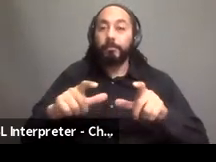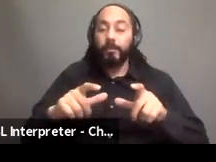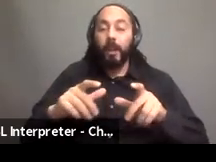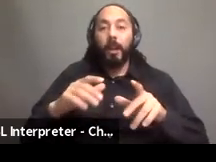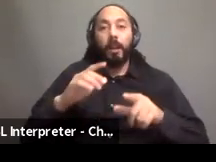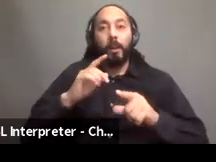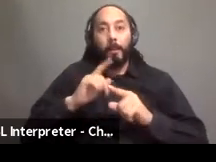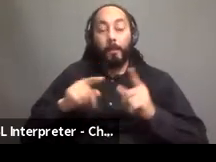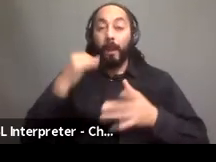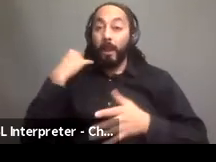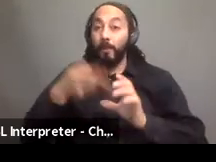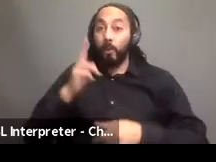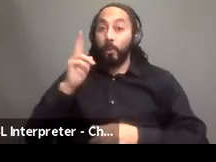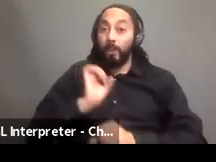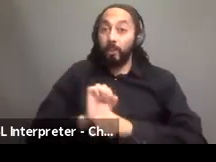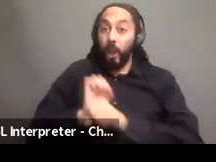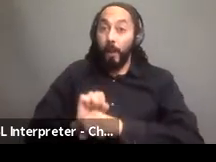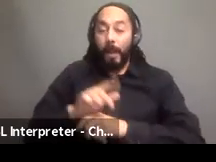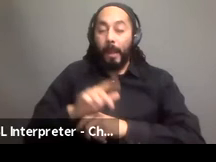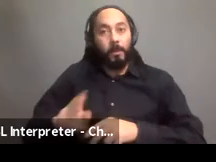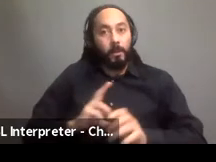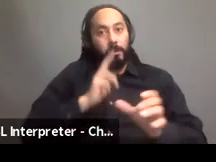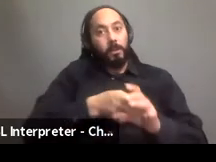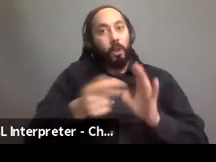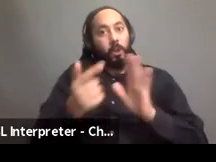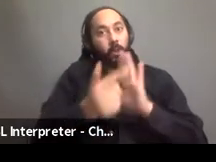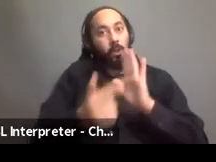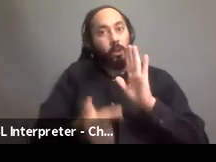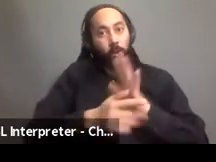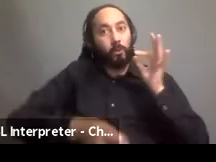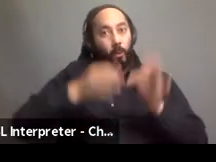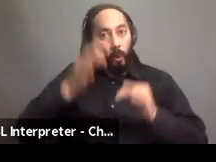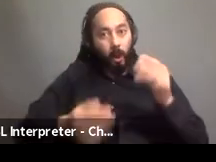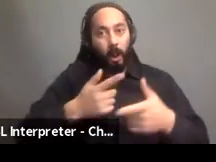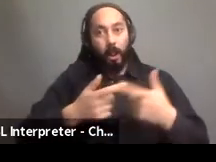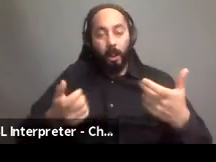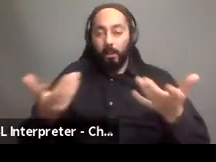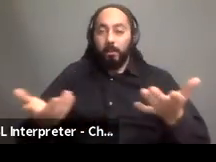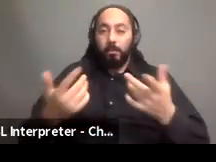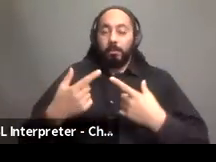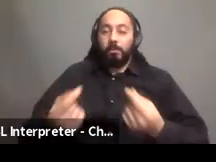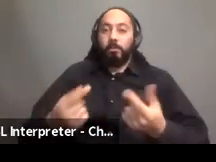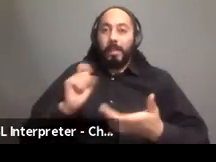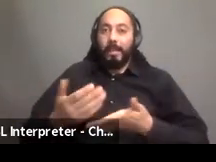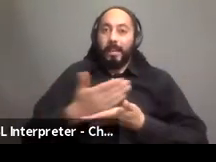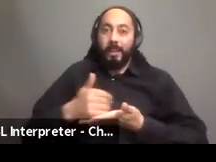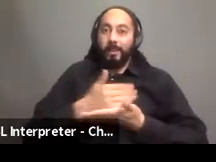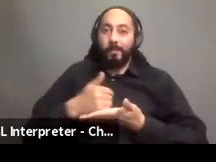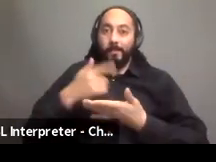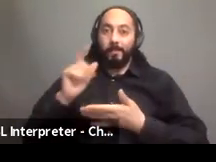sort, that can be a bit of a barrier as well. If you need the income to come in, you need to tide yourself over in some way, shape, or